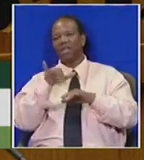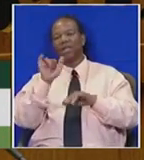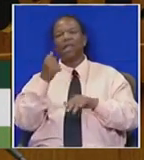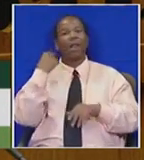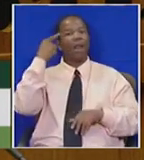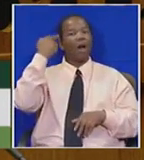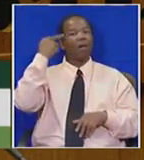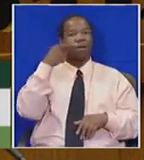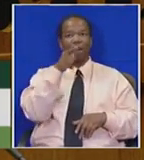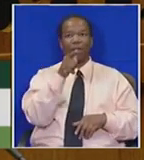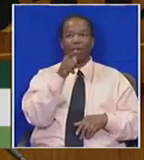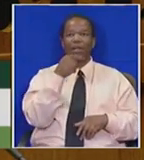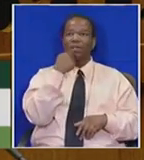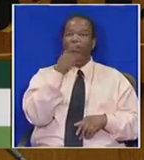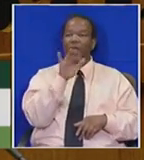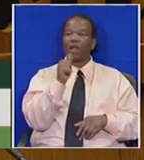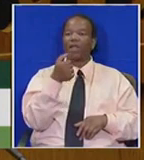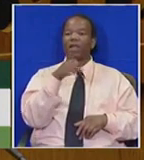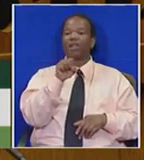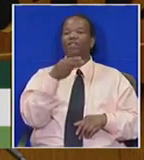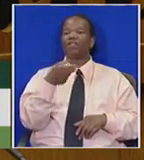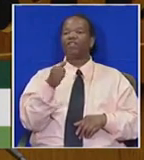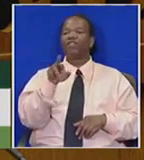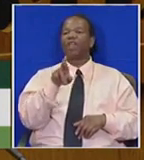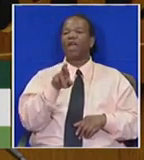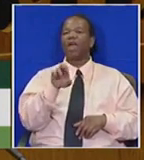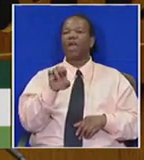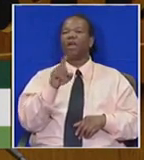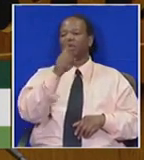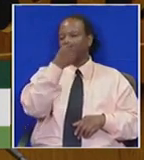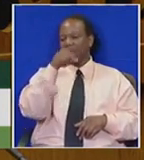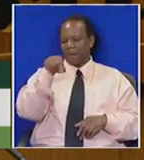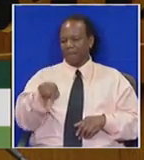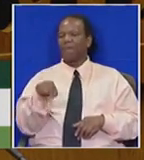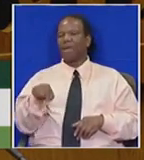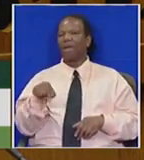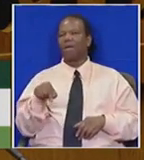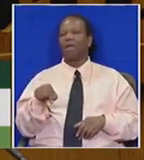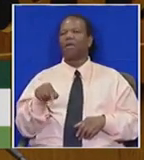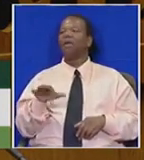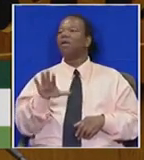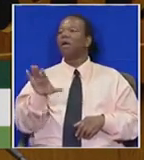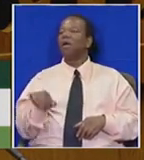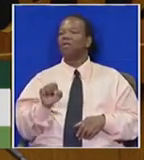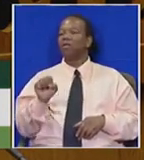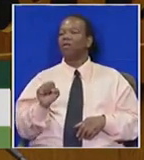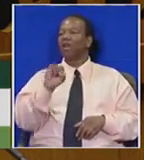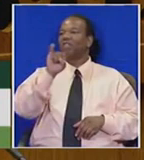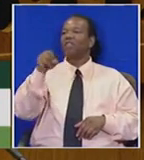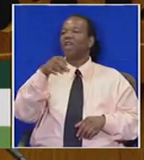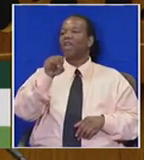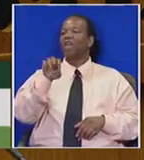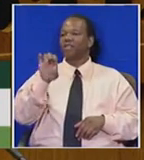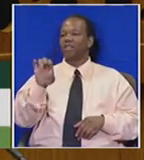And subject to shareholder approval, they will come back home, use the JSE for its primary